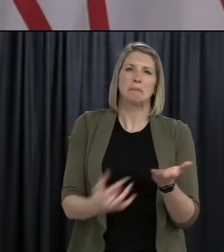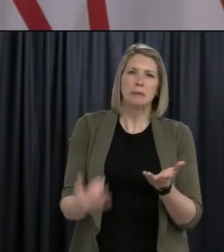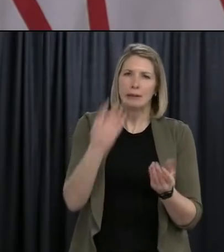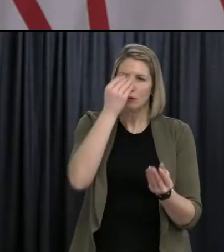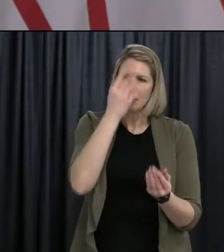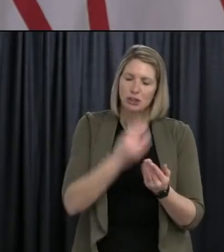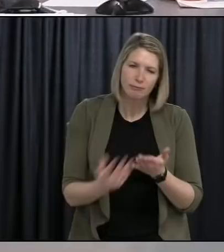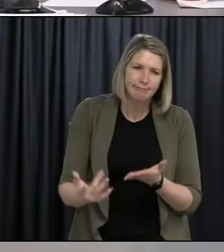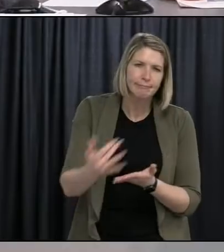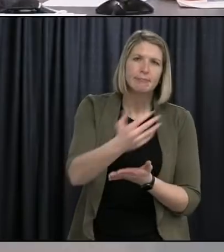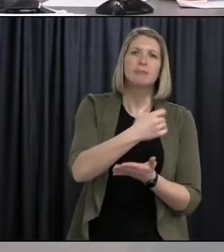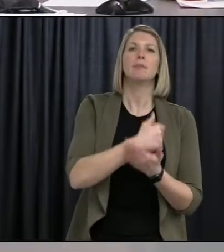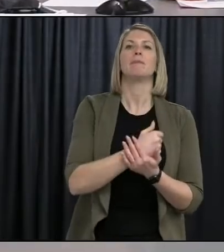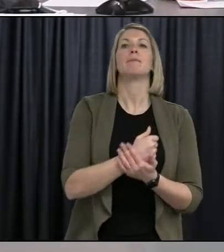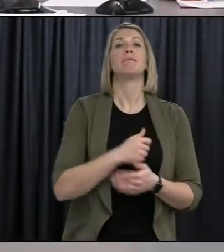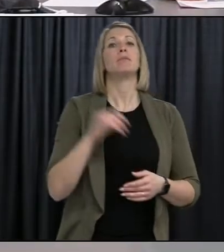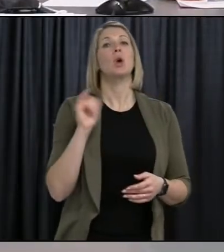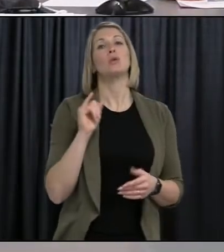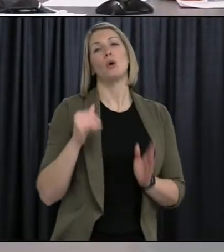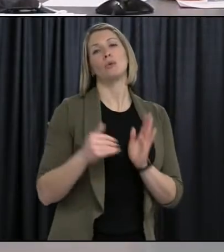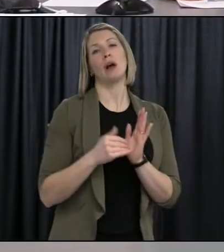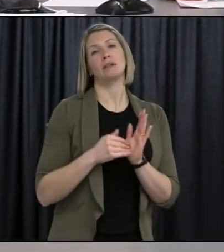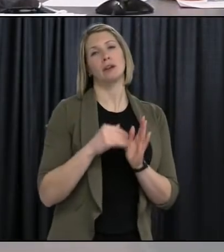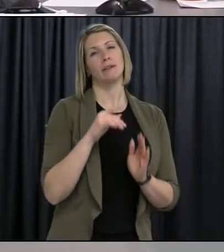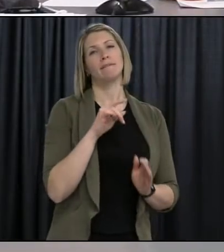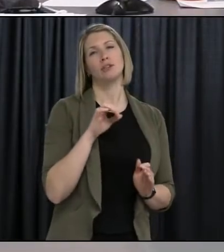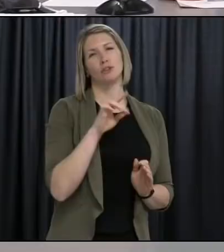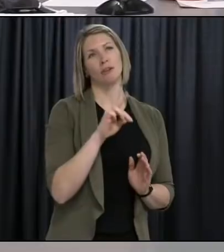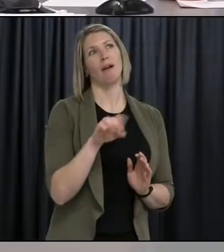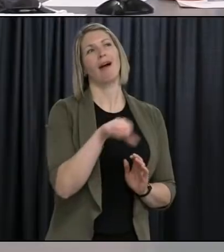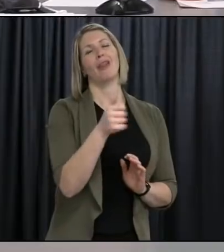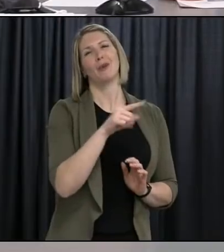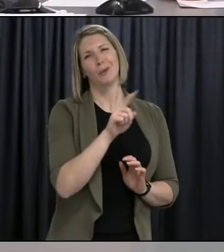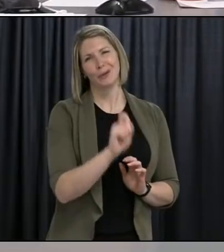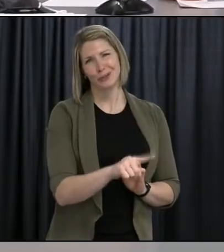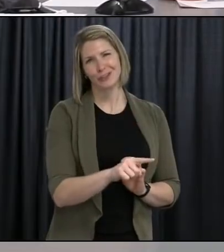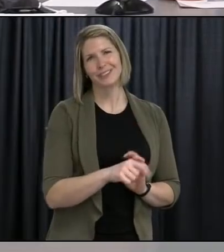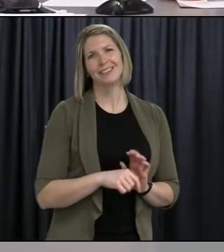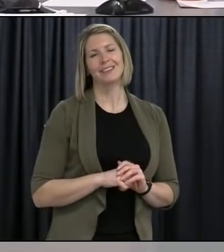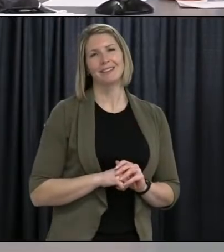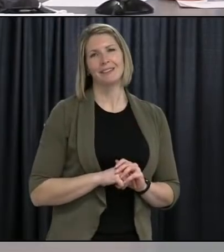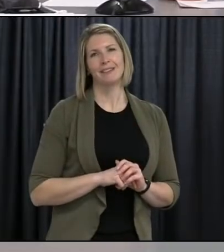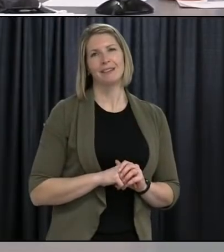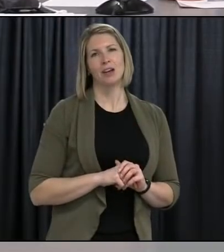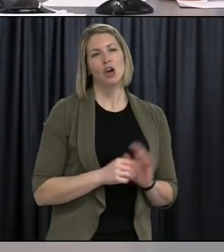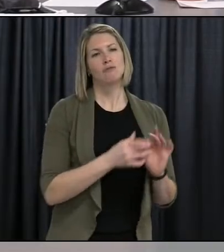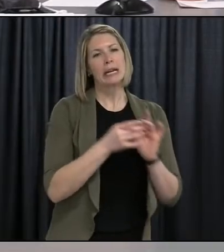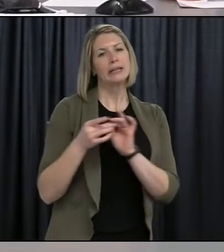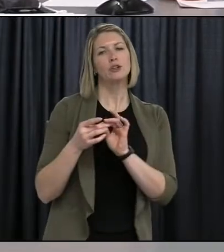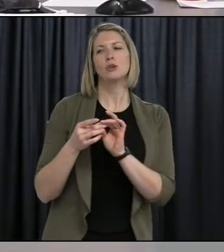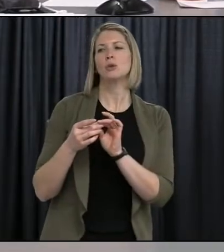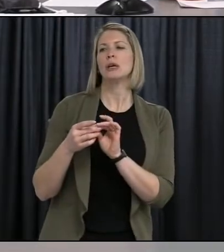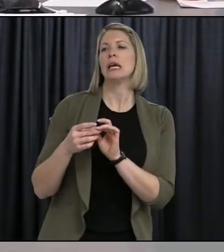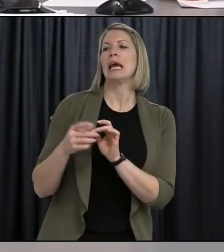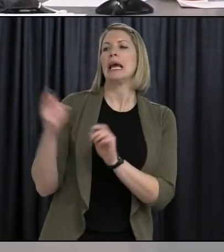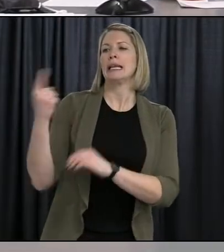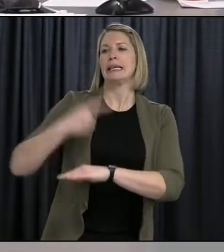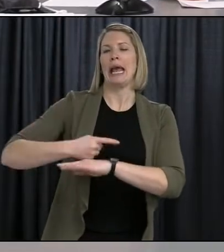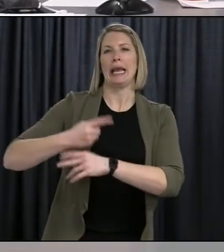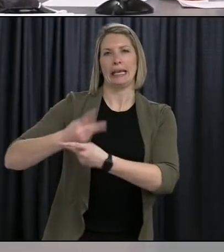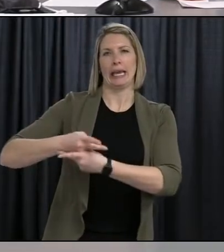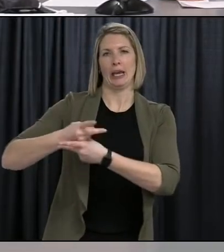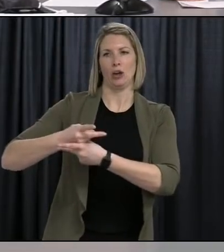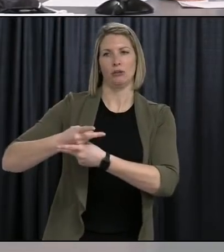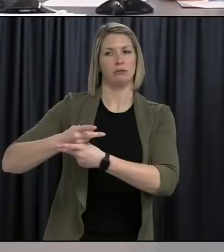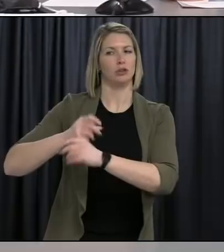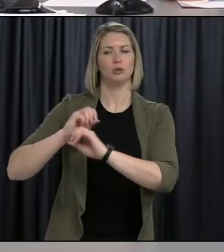Thank you. And this one's also for you, Dr. Fitzgerald. When it comes to unregulated childcare, currently they're being instructed to operate as